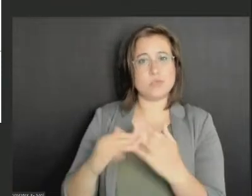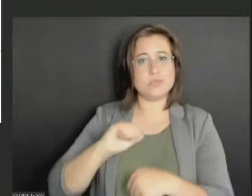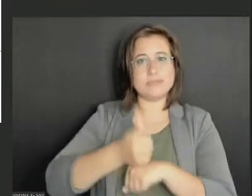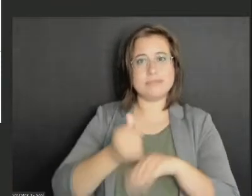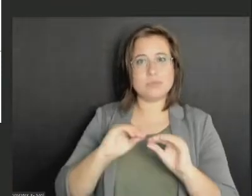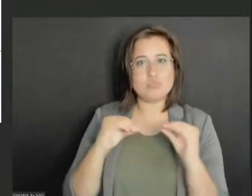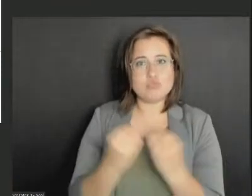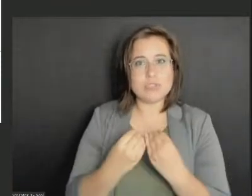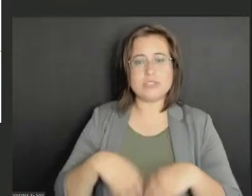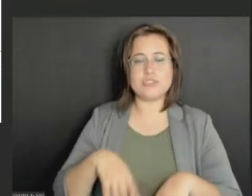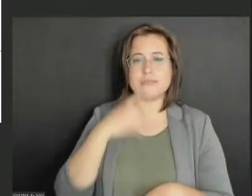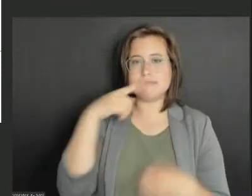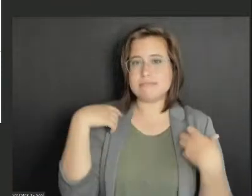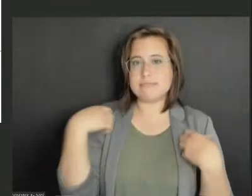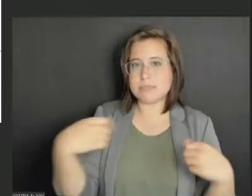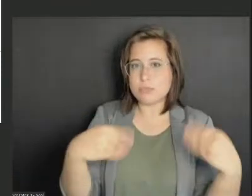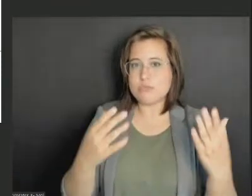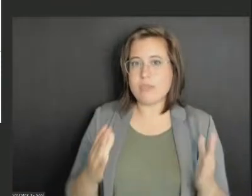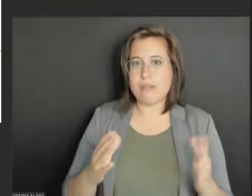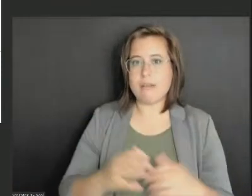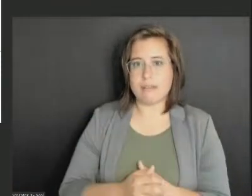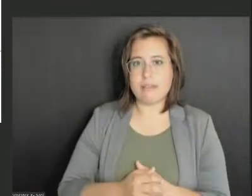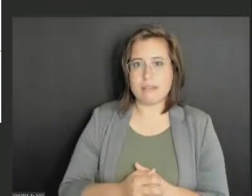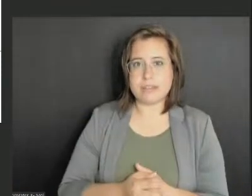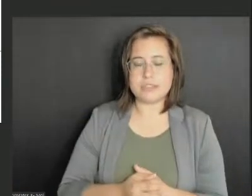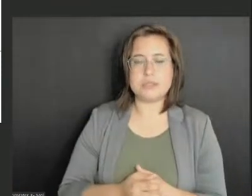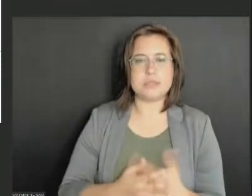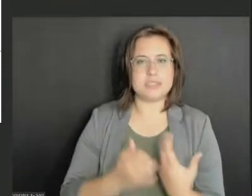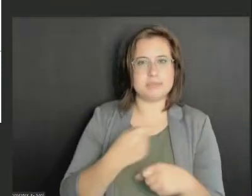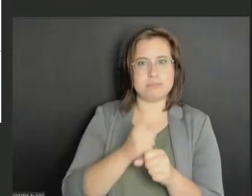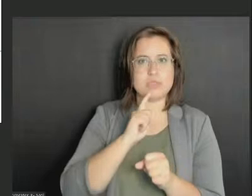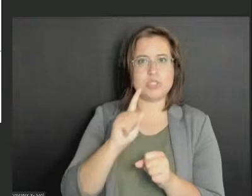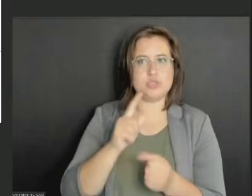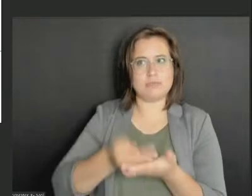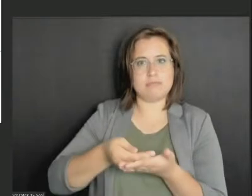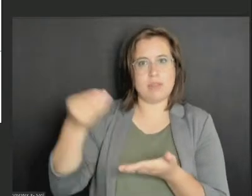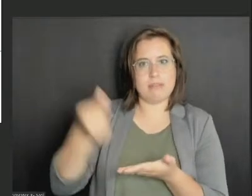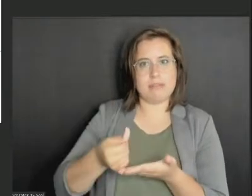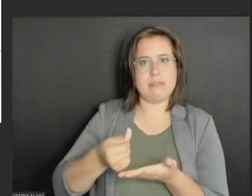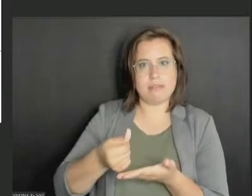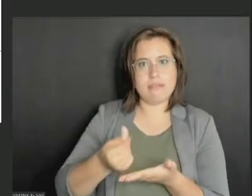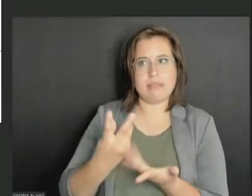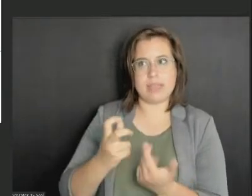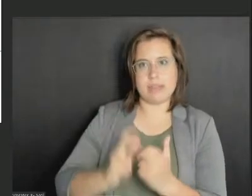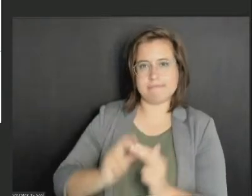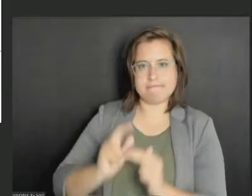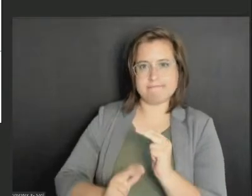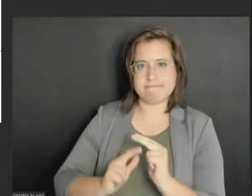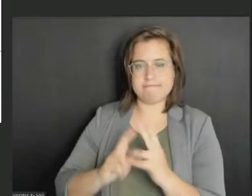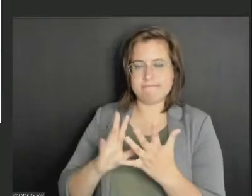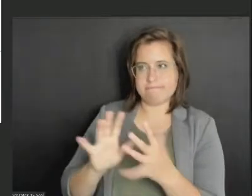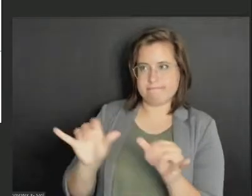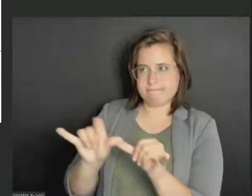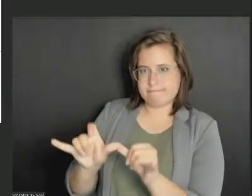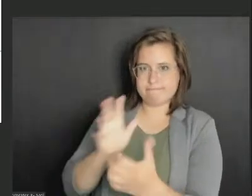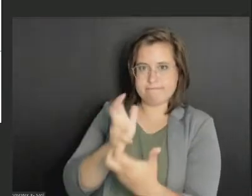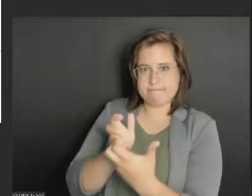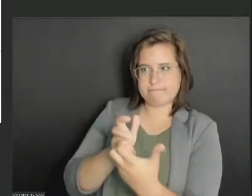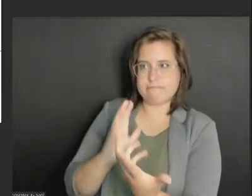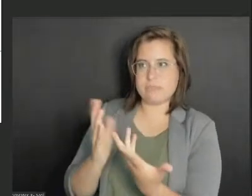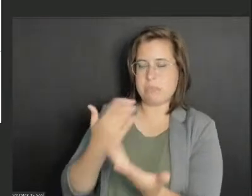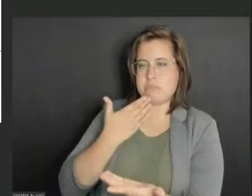providers by providing robust and sustainable funding for them to build capacity, to offer technical assistance and better serve